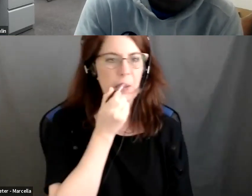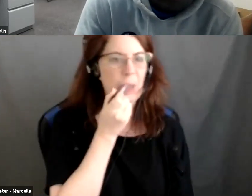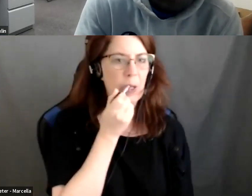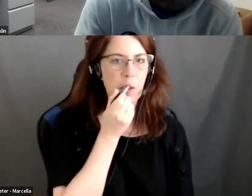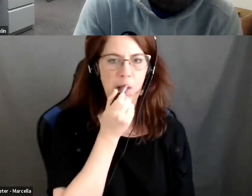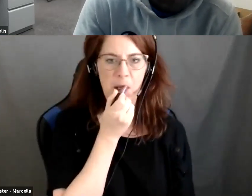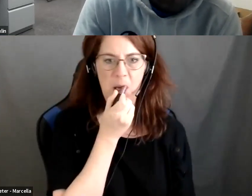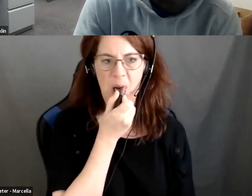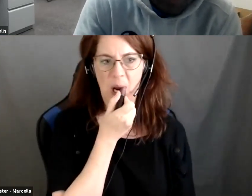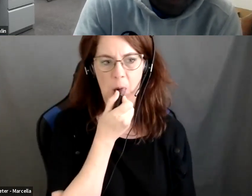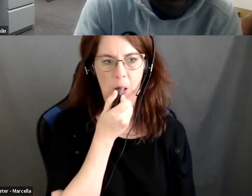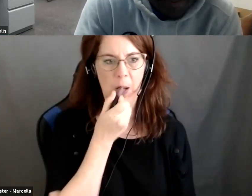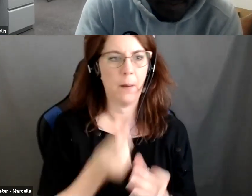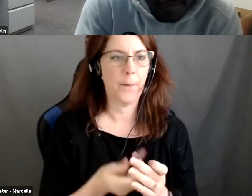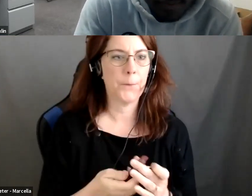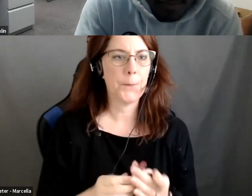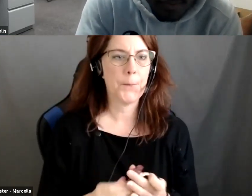depends. Okay.